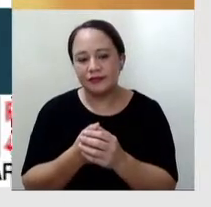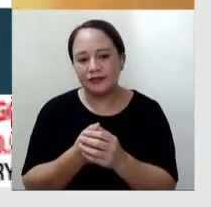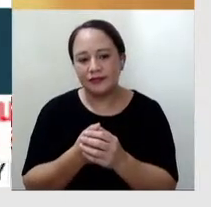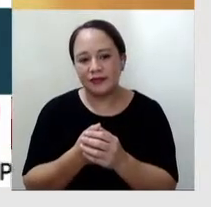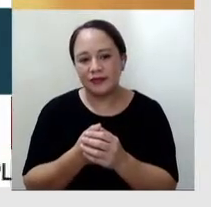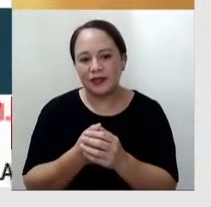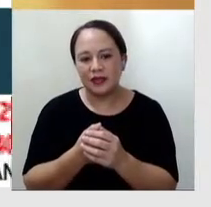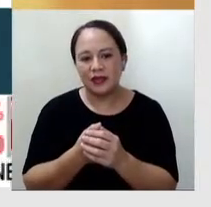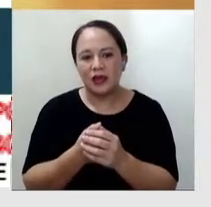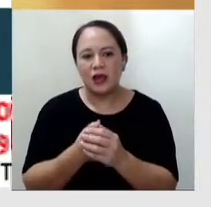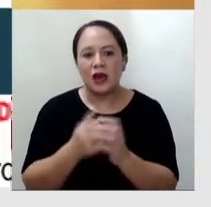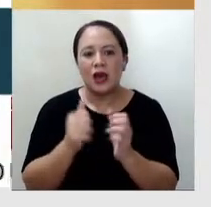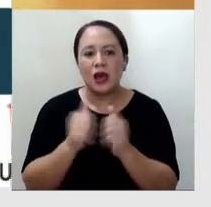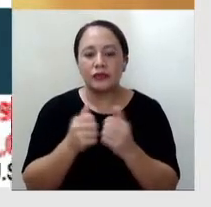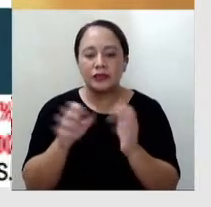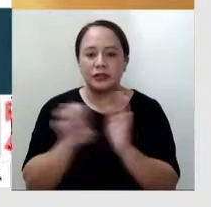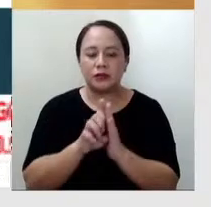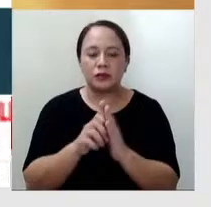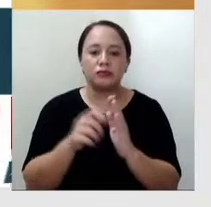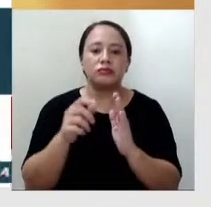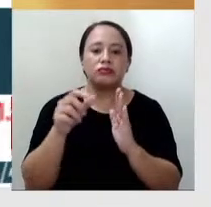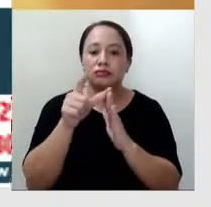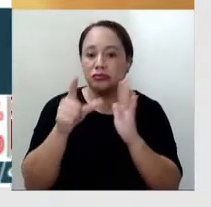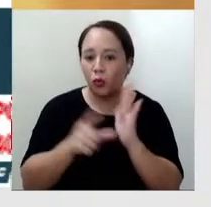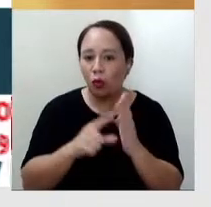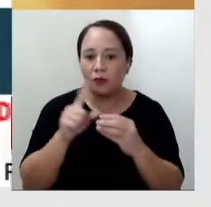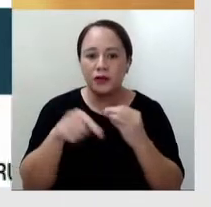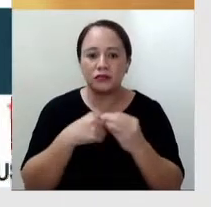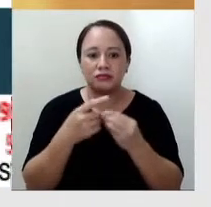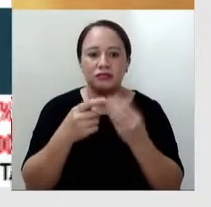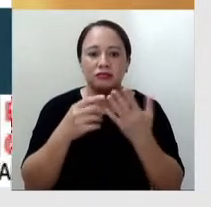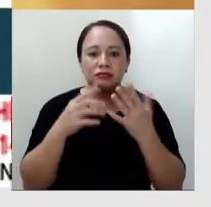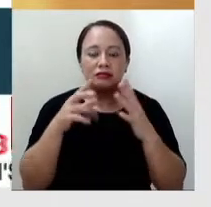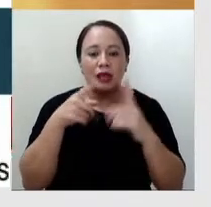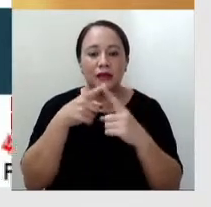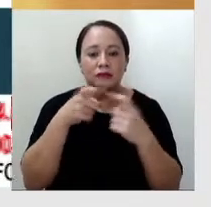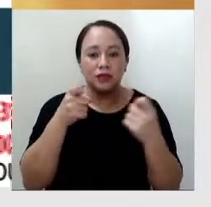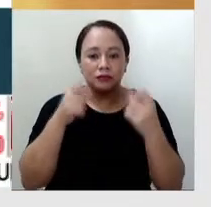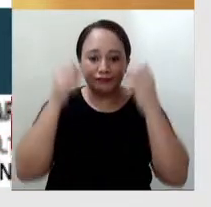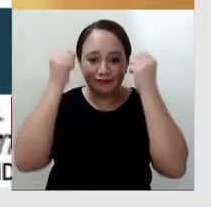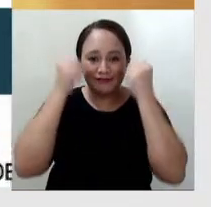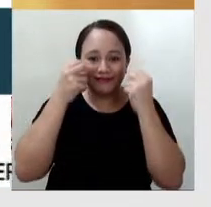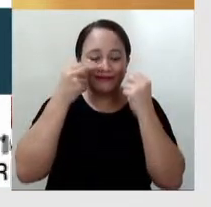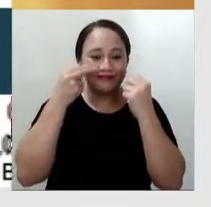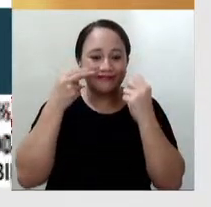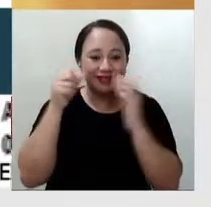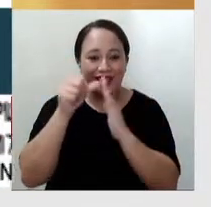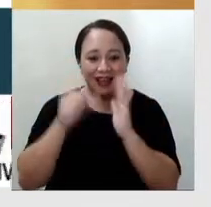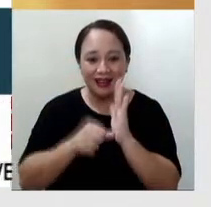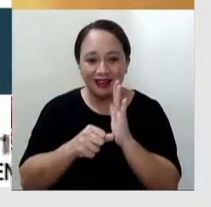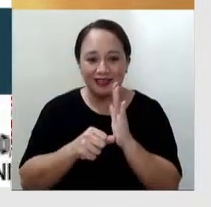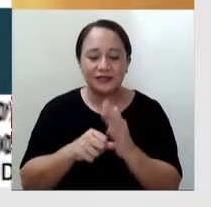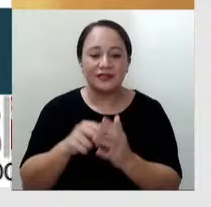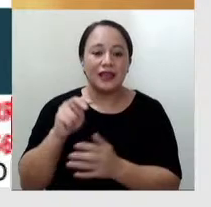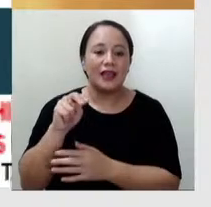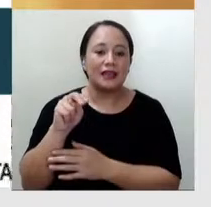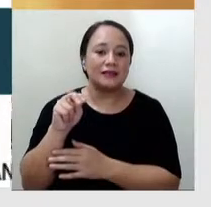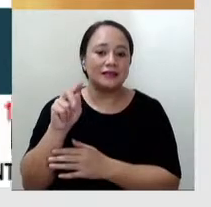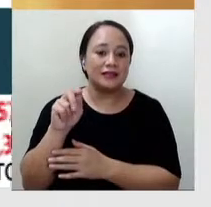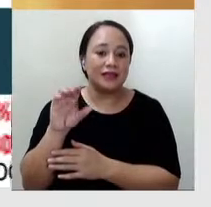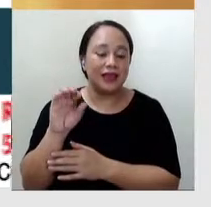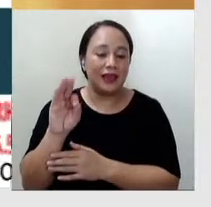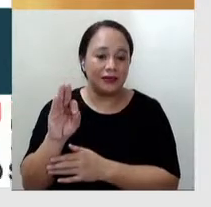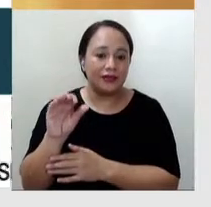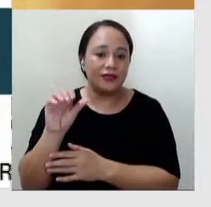laws like the Anti-Terrorism Act and institutions like the National Task Force, the NTF-LCAC,